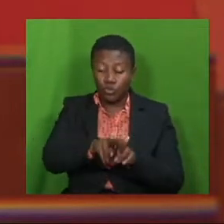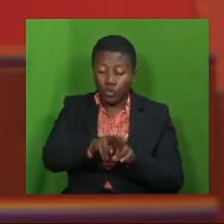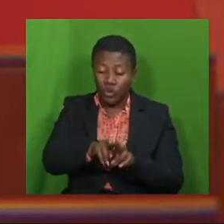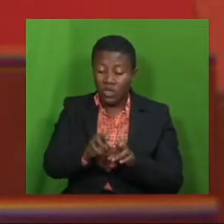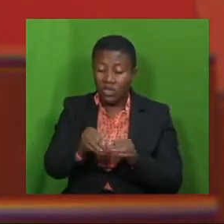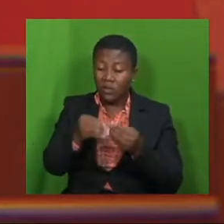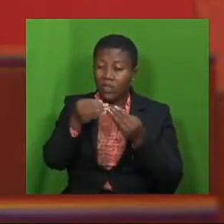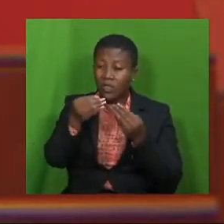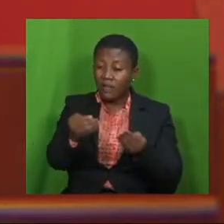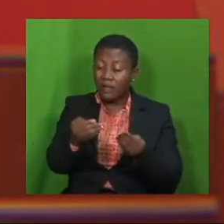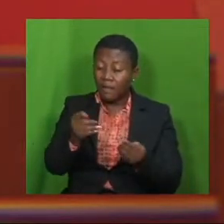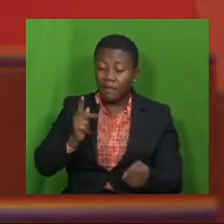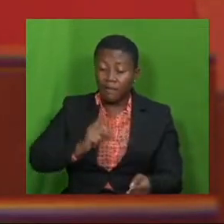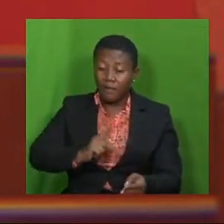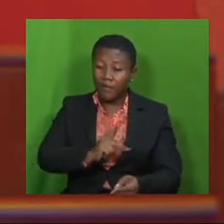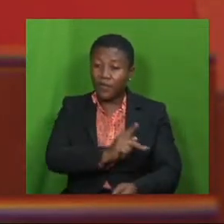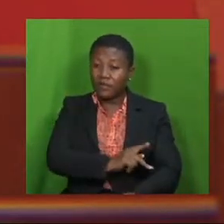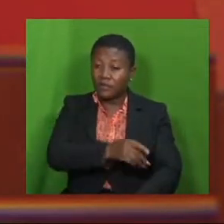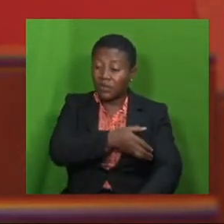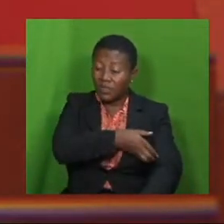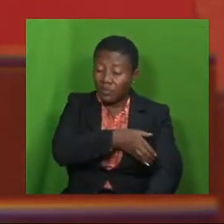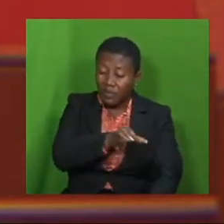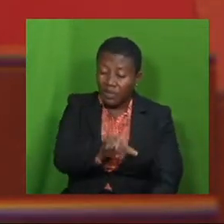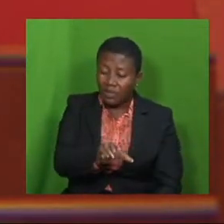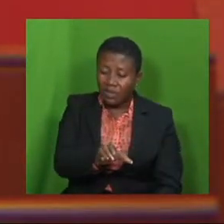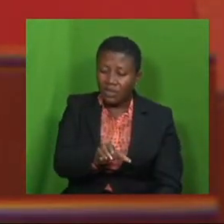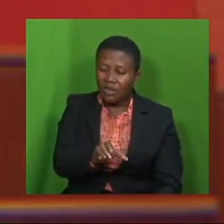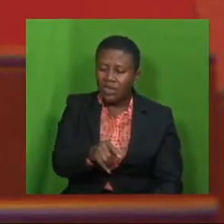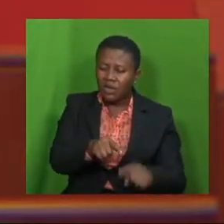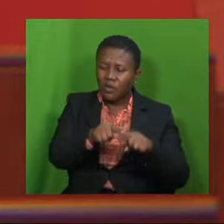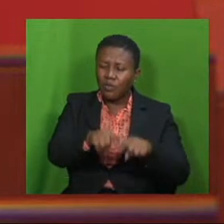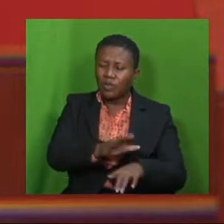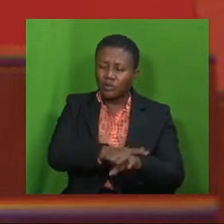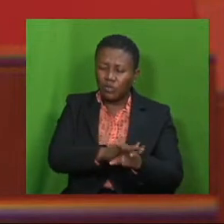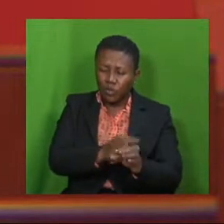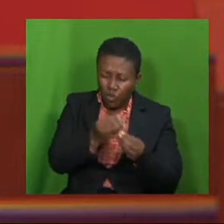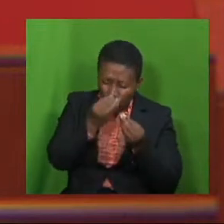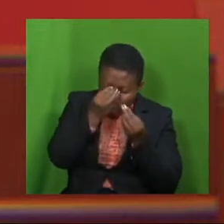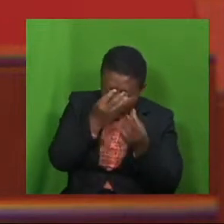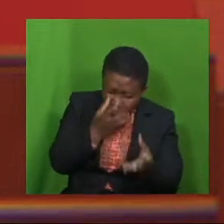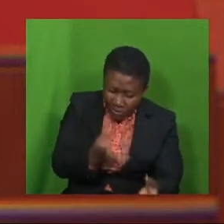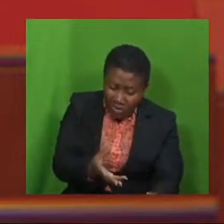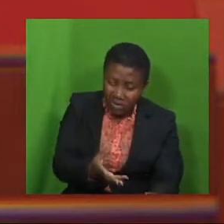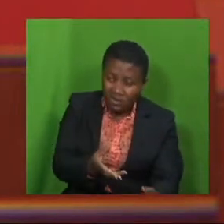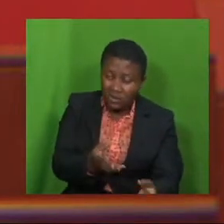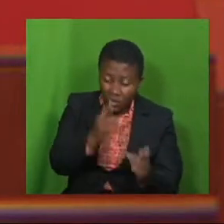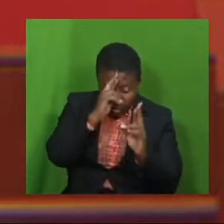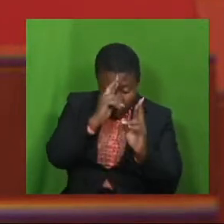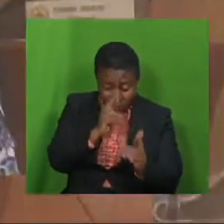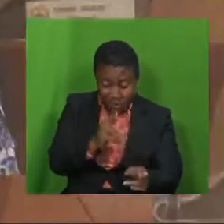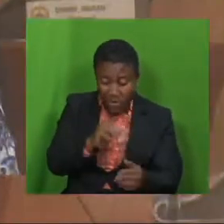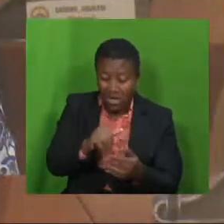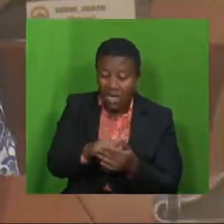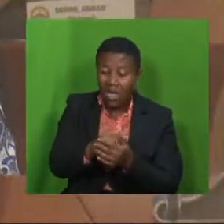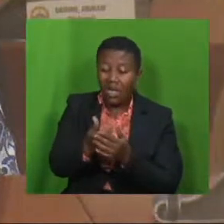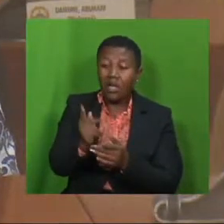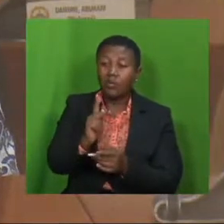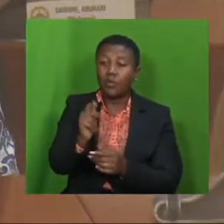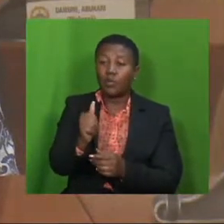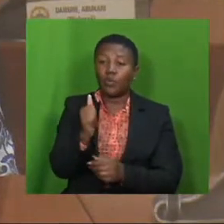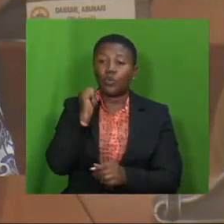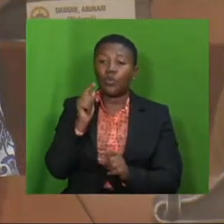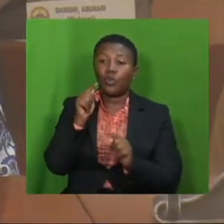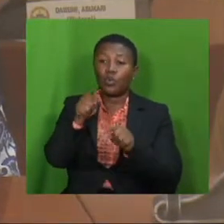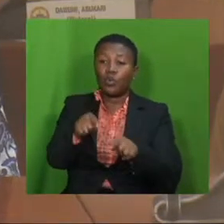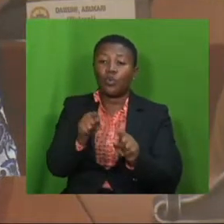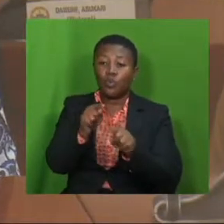Comparative Study with respect to how the absentee dates ought to be computed," appears to be